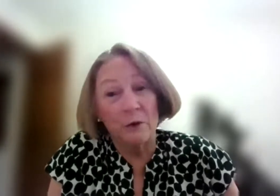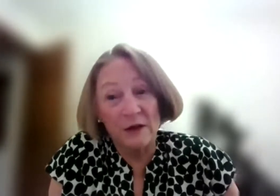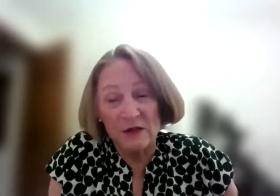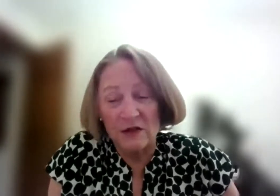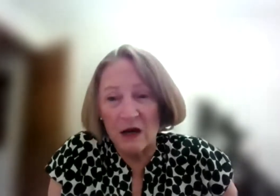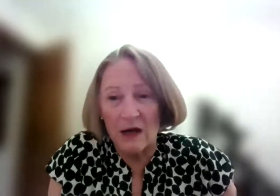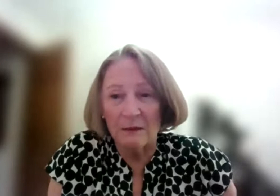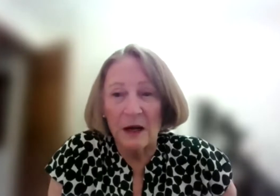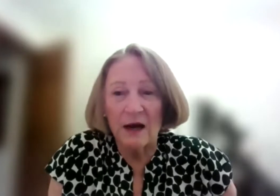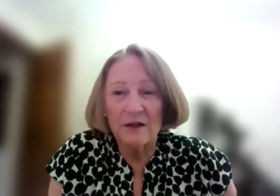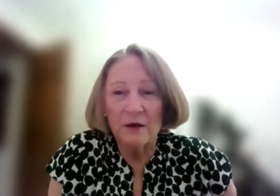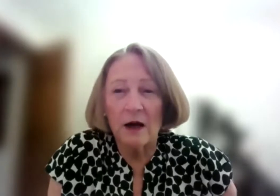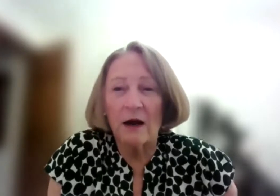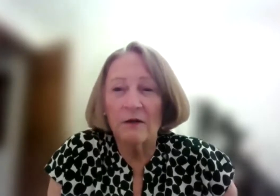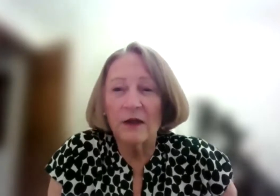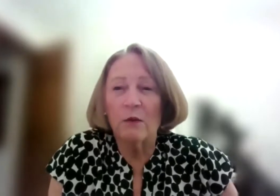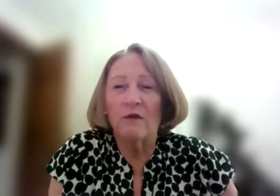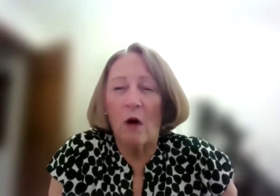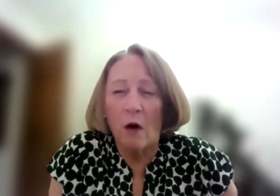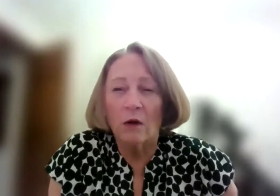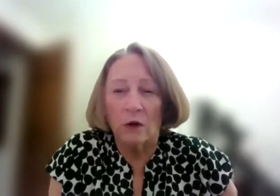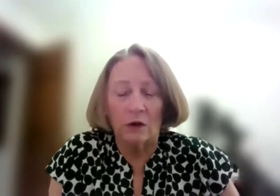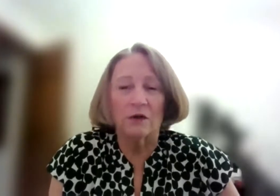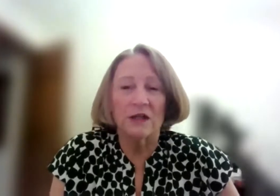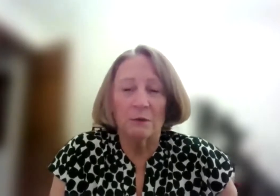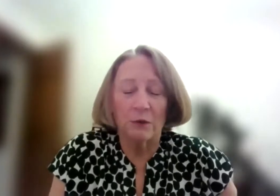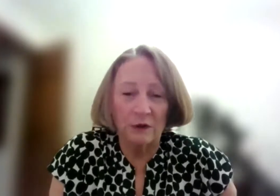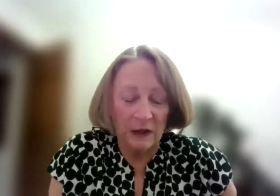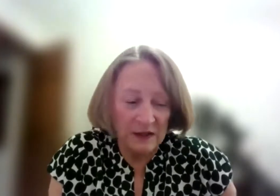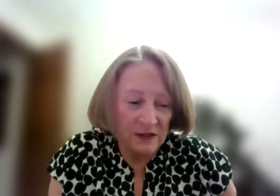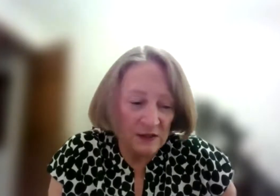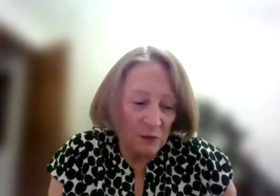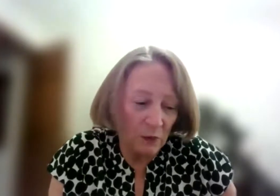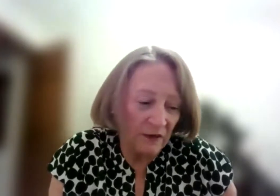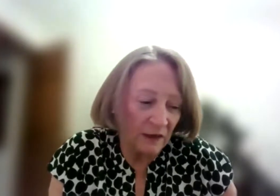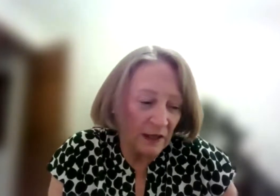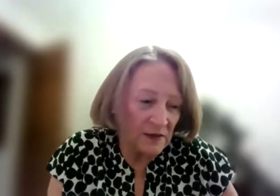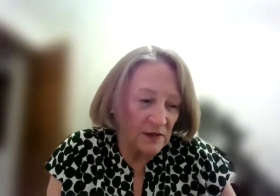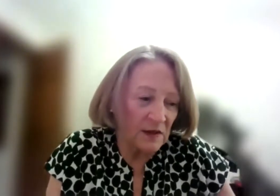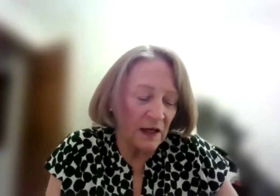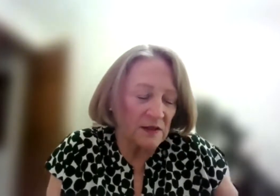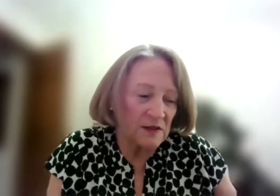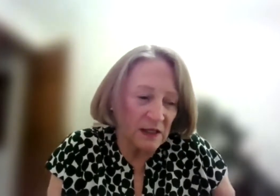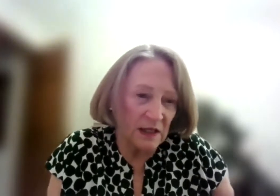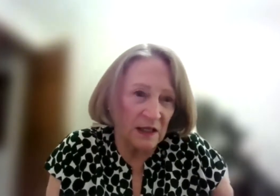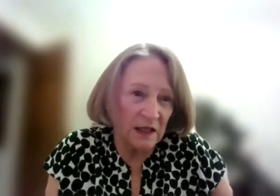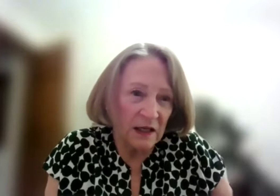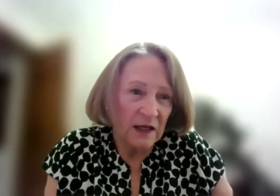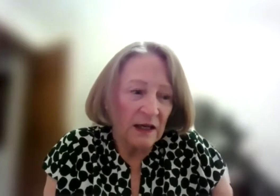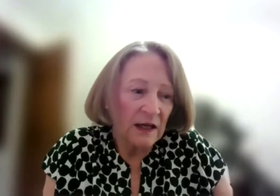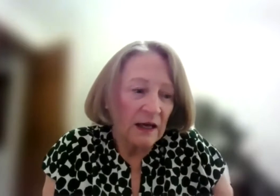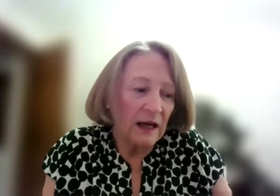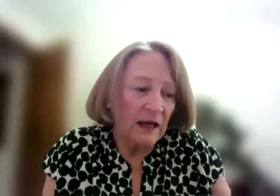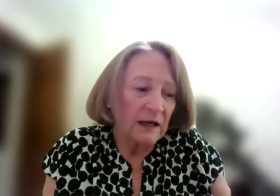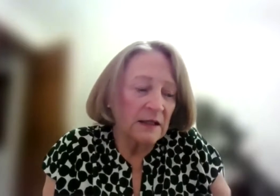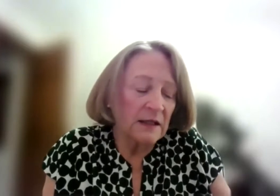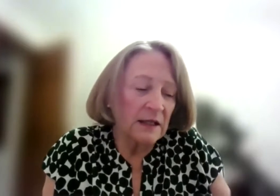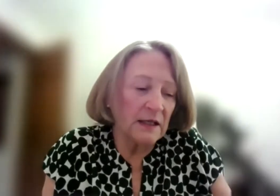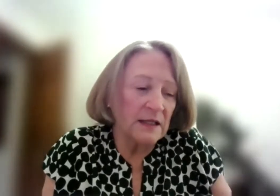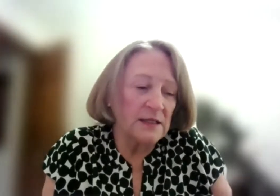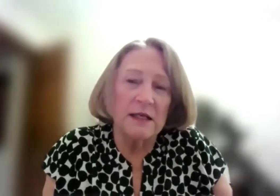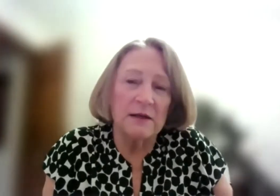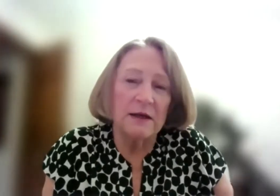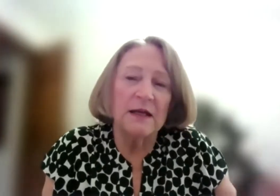through the present time. I think we've all learned important lessons, and one of the lessons that I see